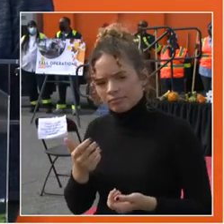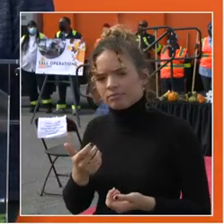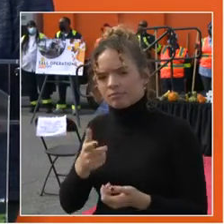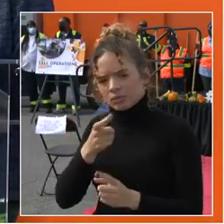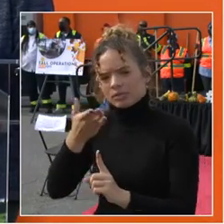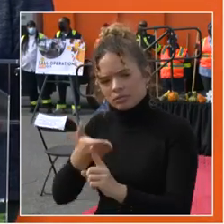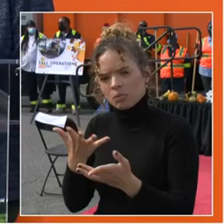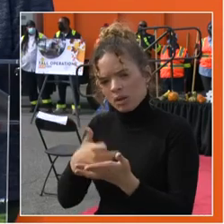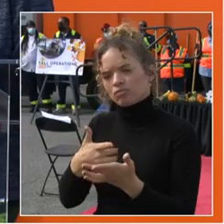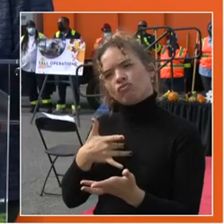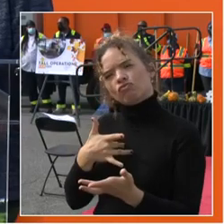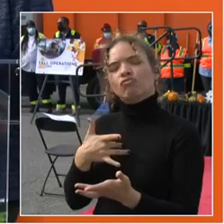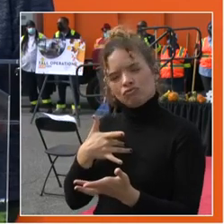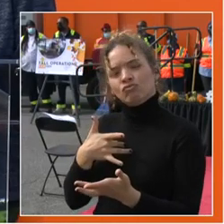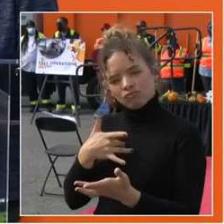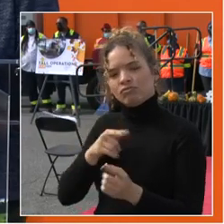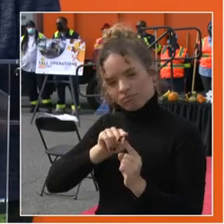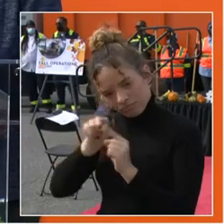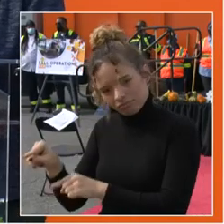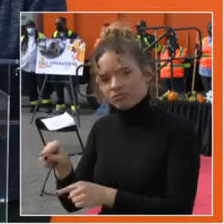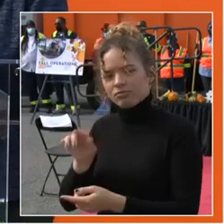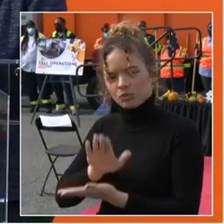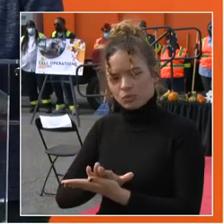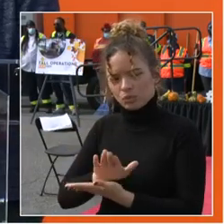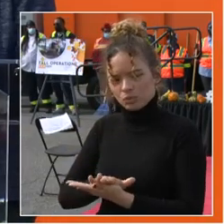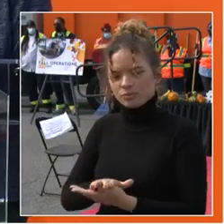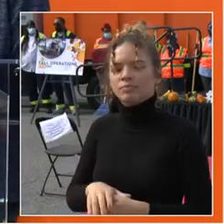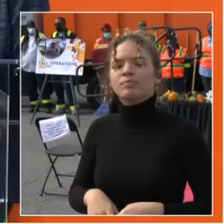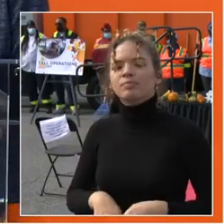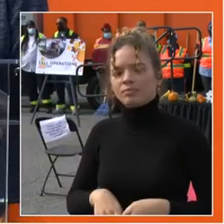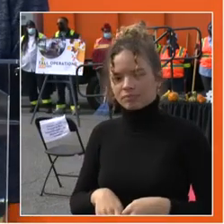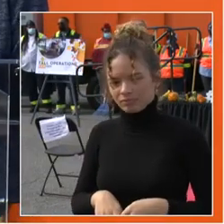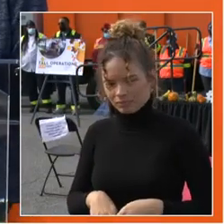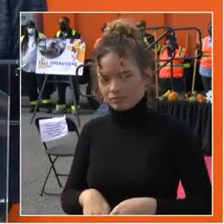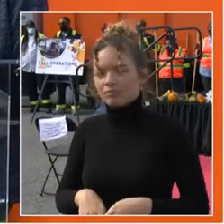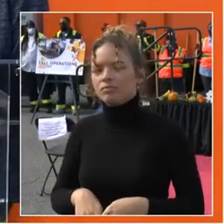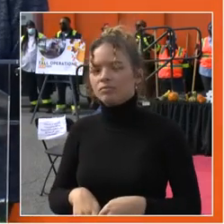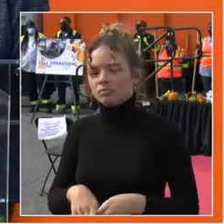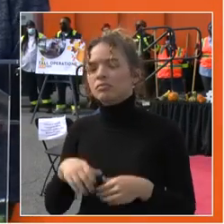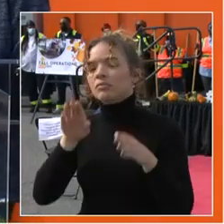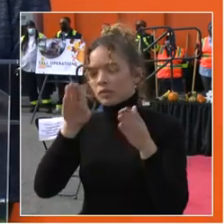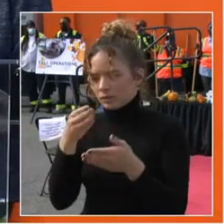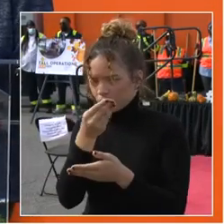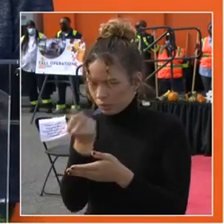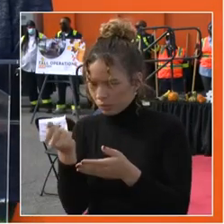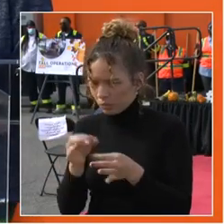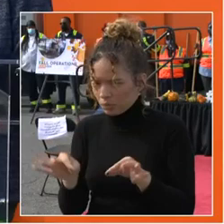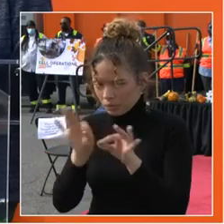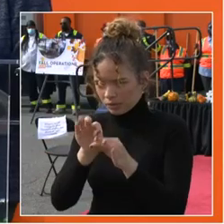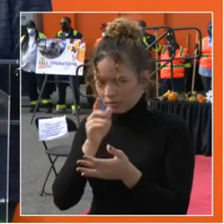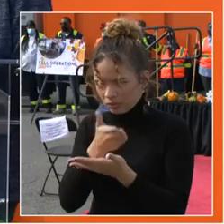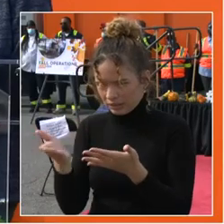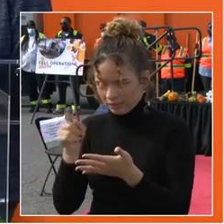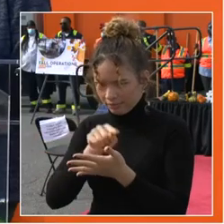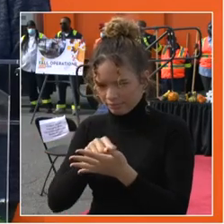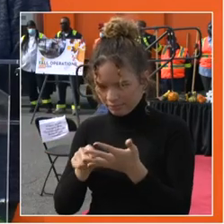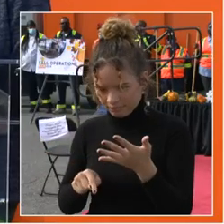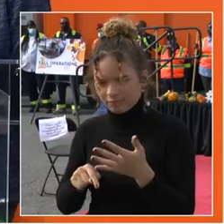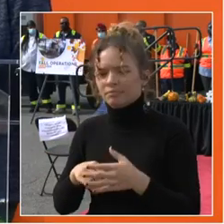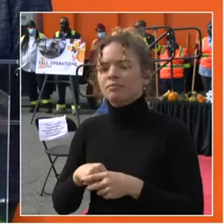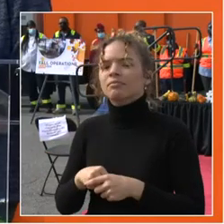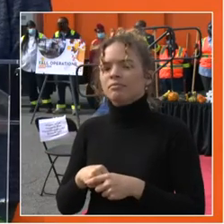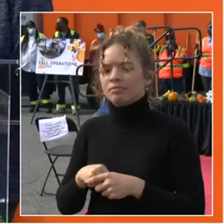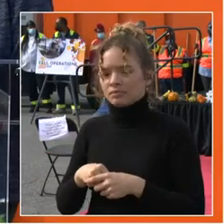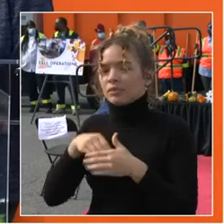can. So we focus on a couple of things to make sure that you're ready once you get to school, and that's